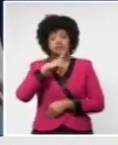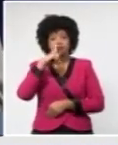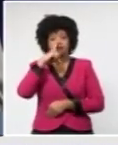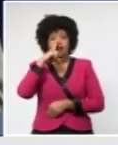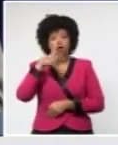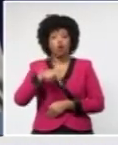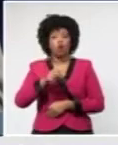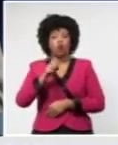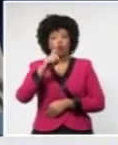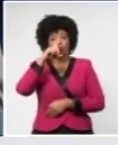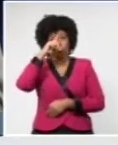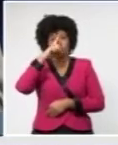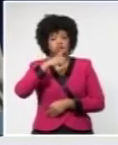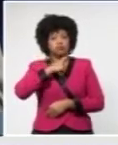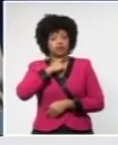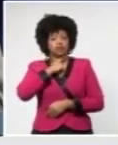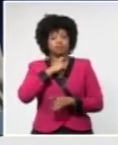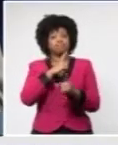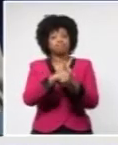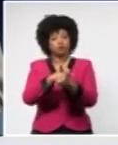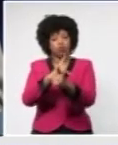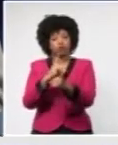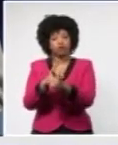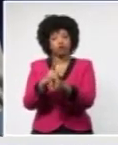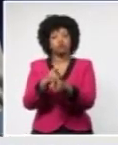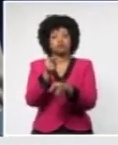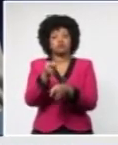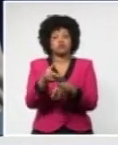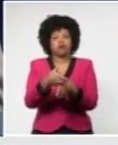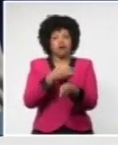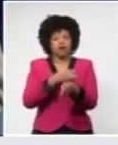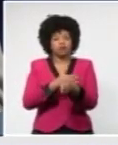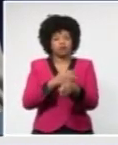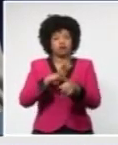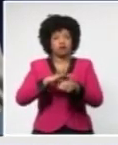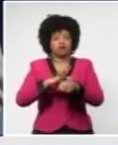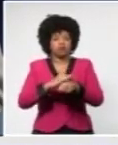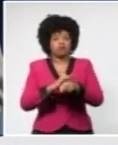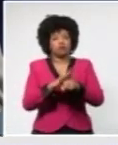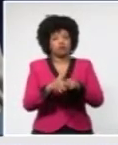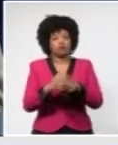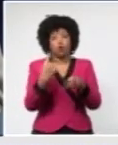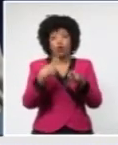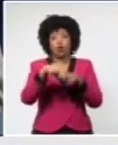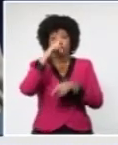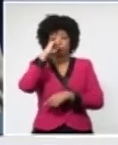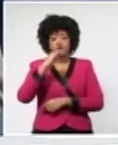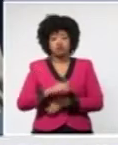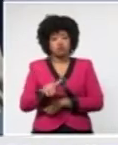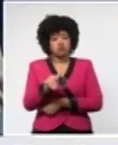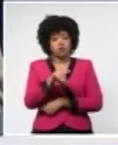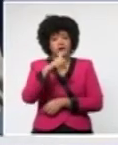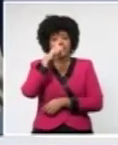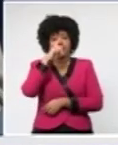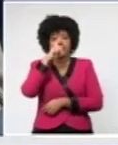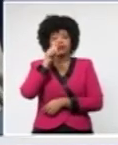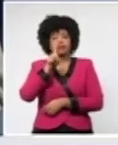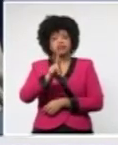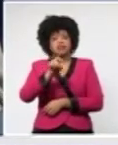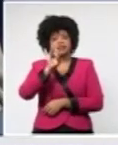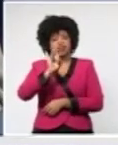municipality, who is also a confirmed case contact. The 2